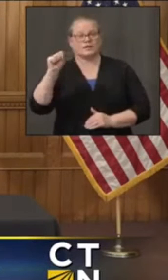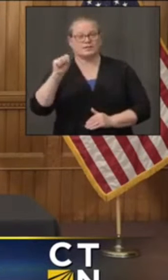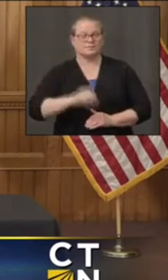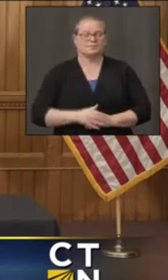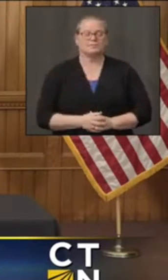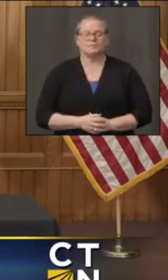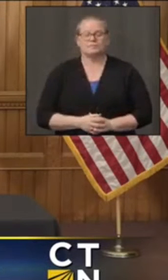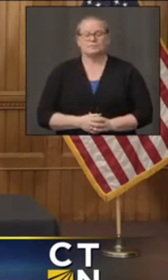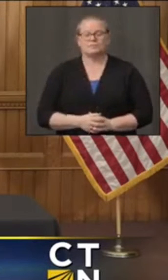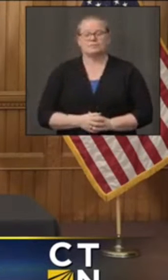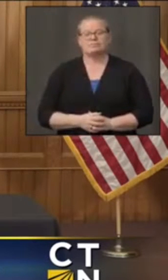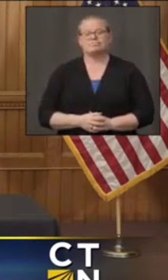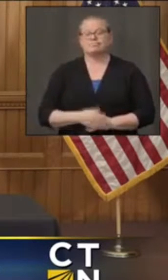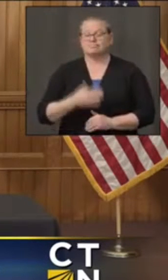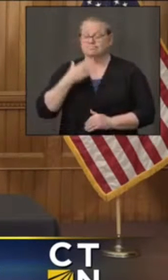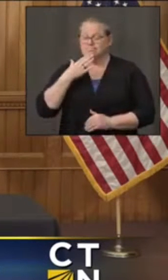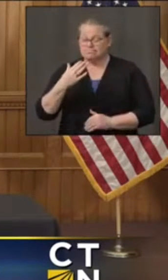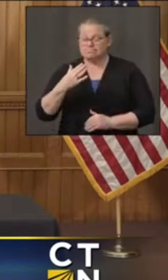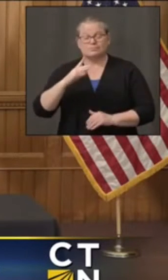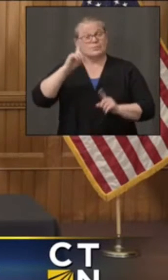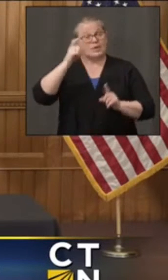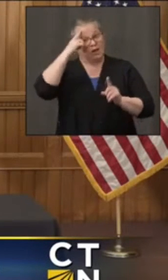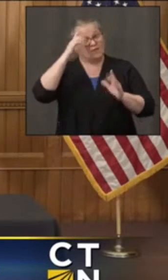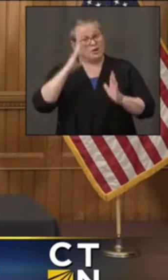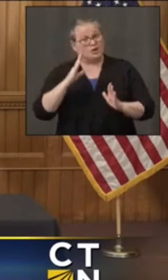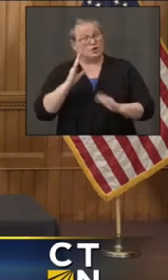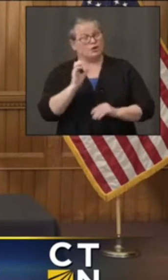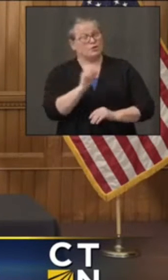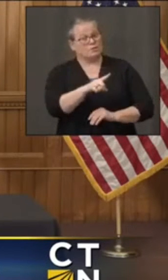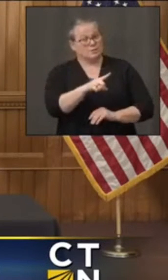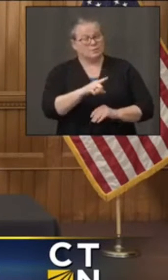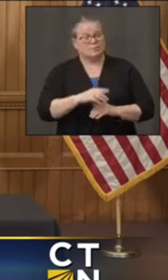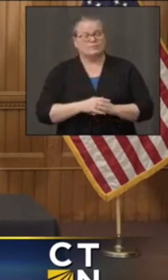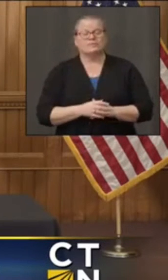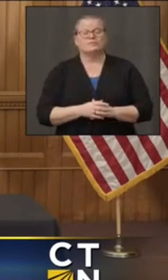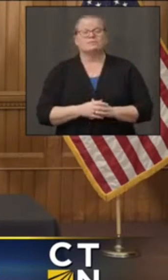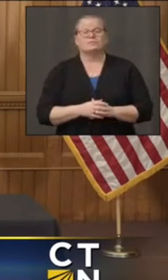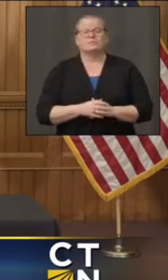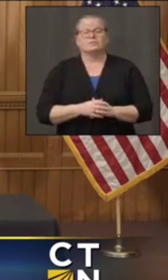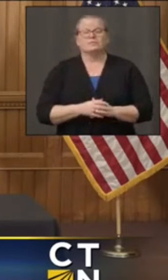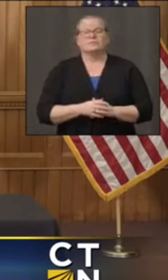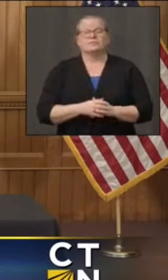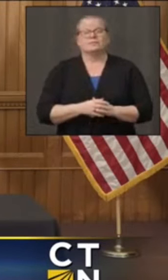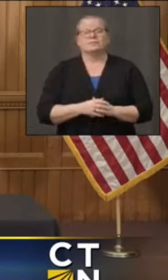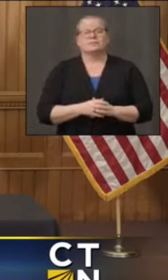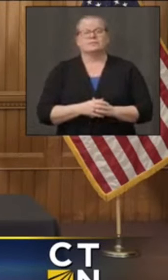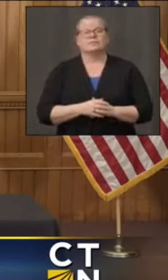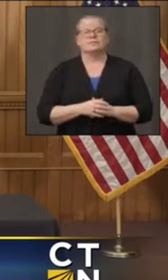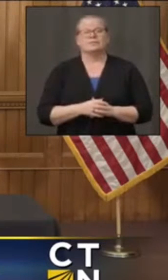Thanks, Max. Hello, Governor. Regarding the change in terms of the 10 and